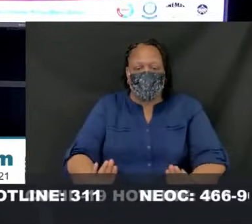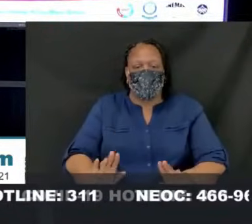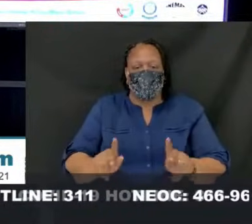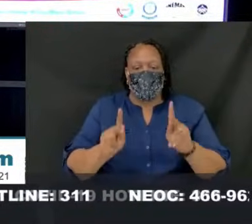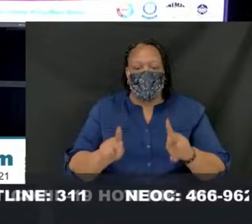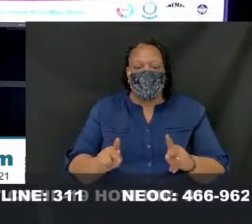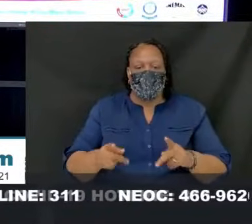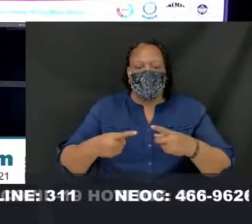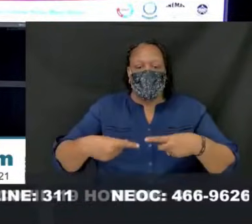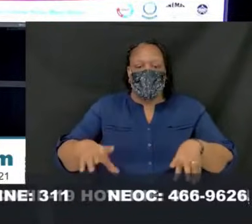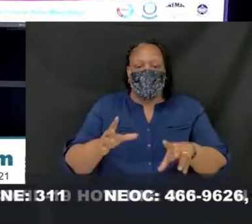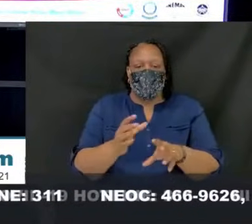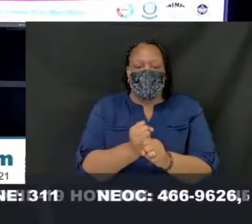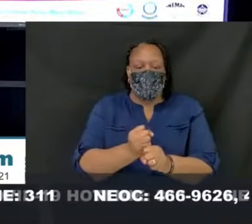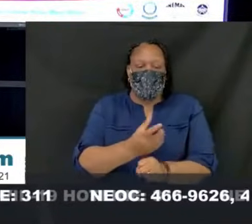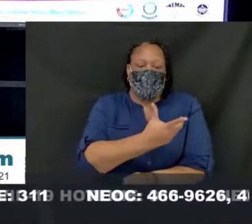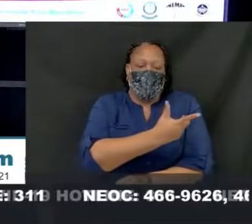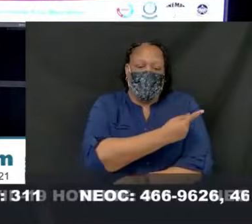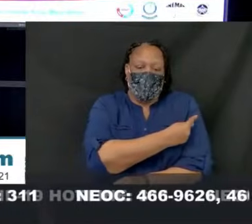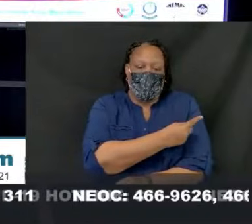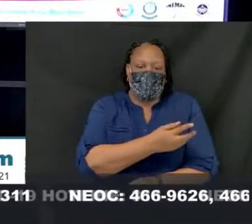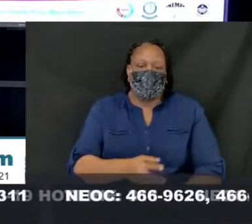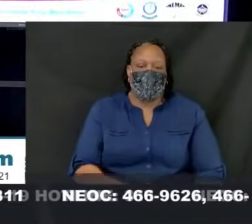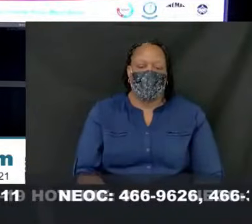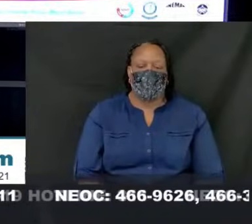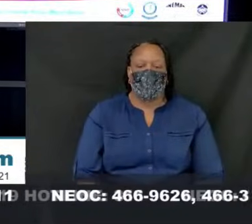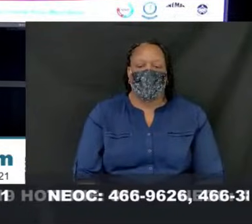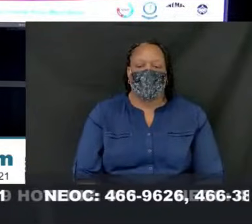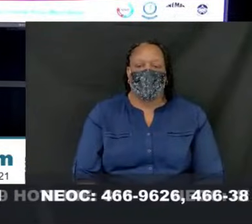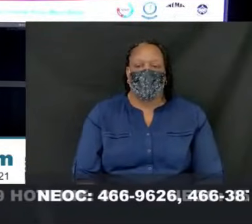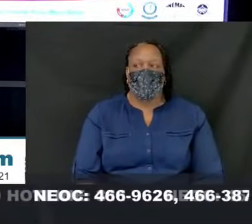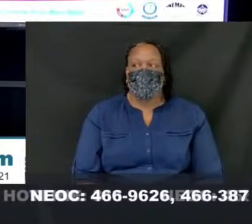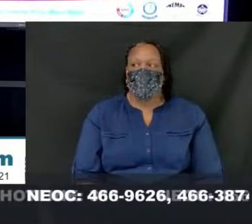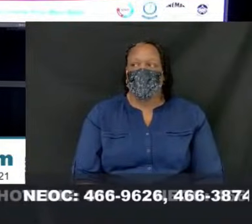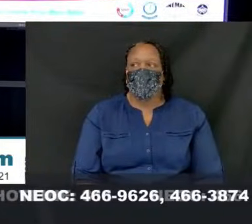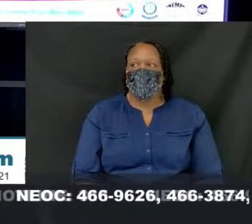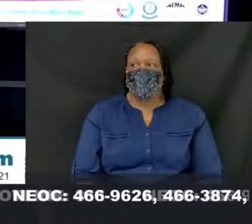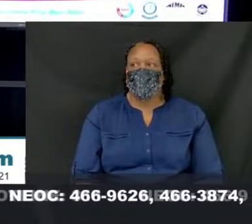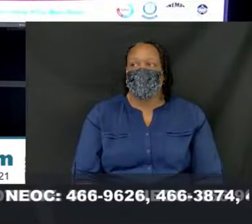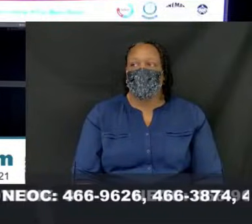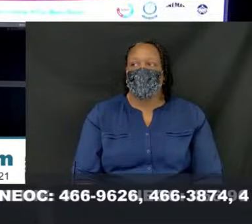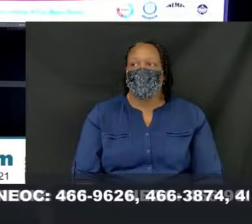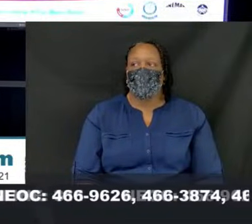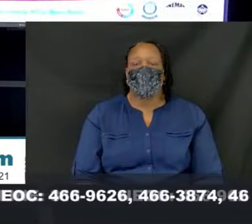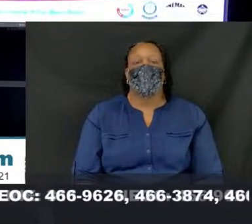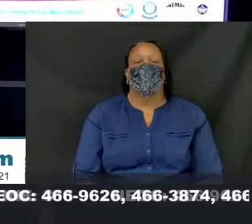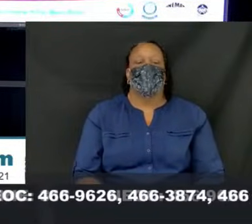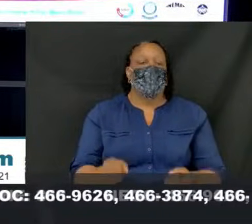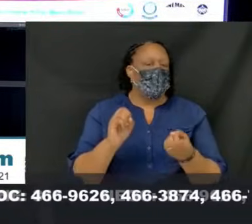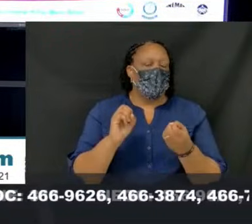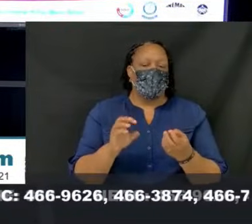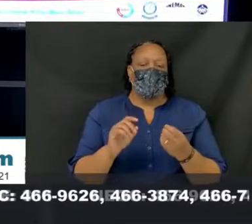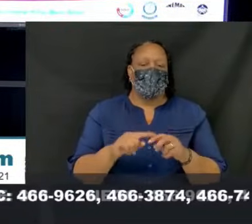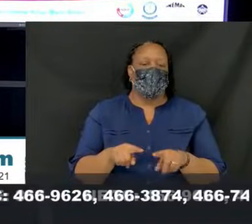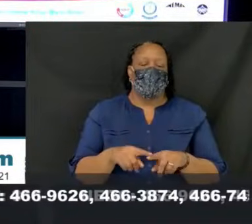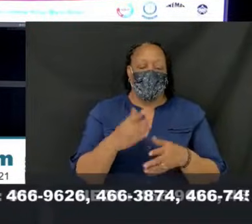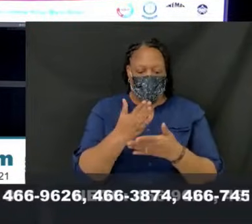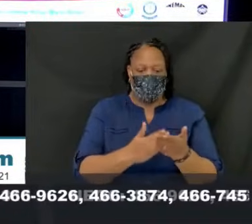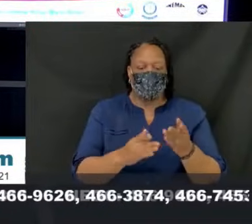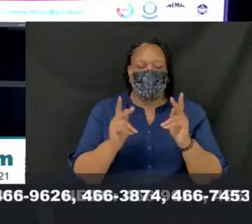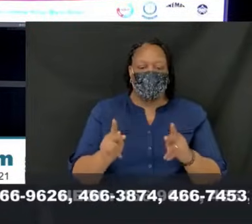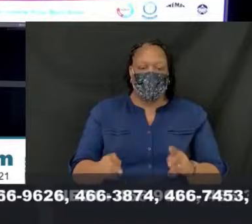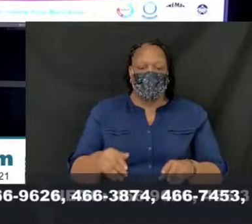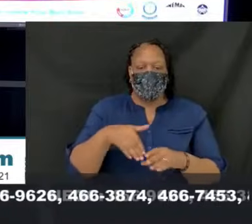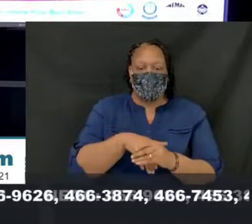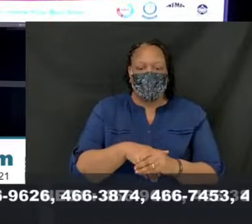a vaccine. A number of persons, and may I just have the liberty to add this piece, there are a number of individuals in St. Kitts and